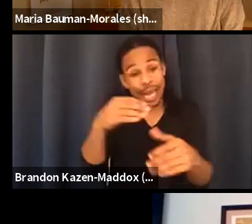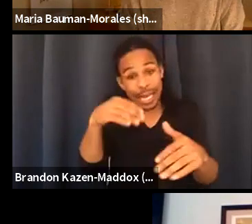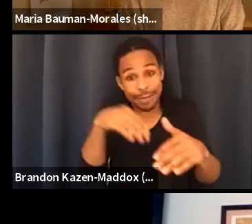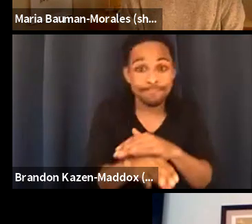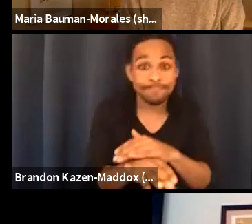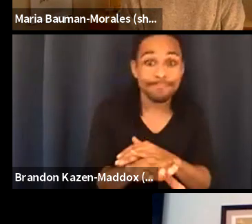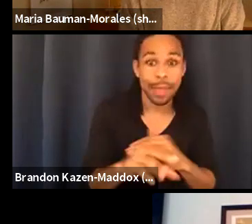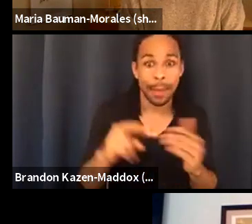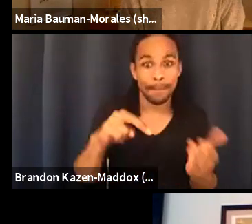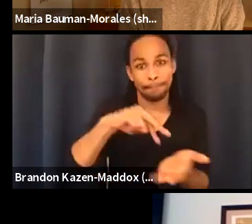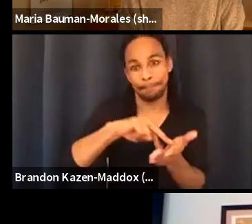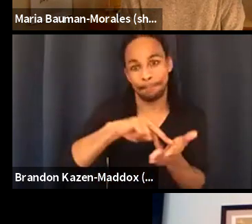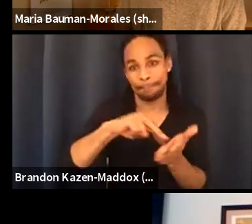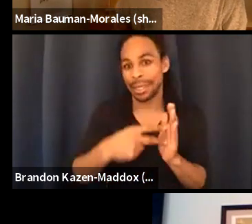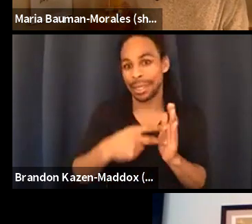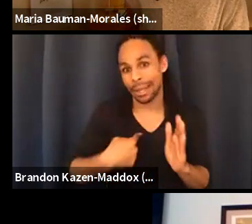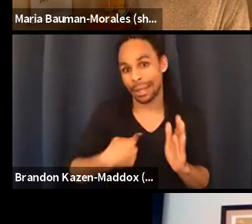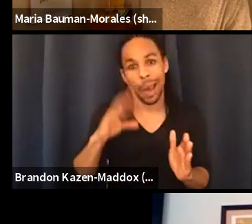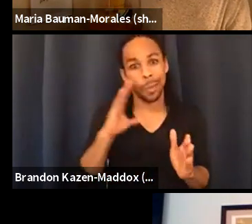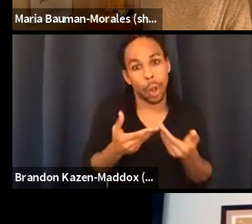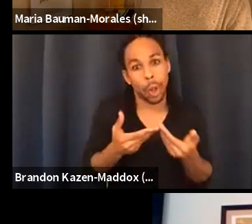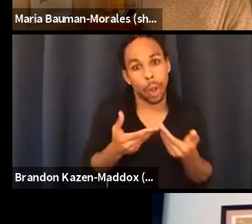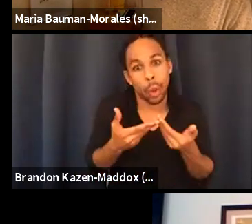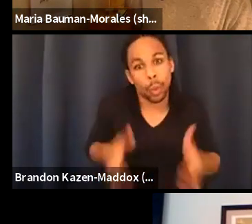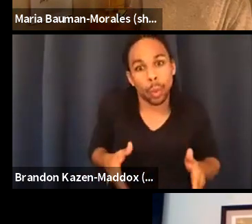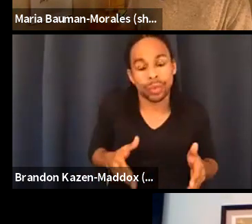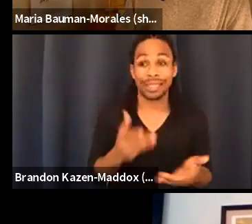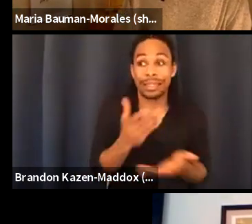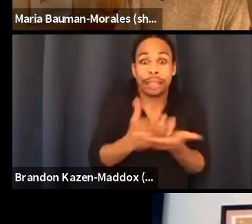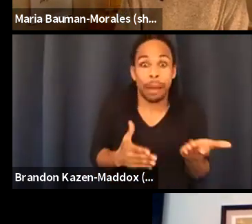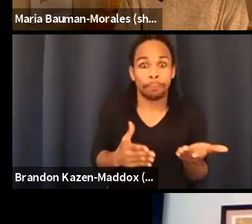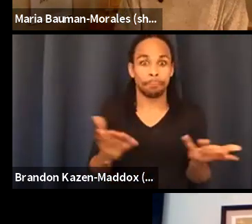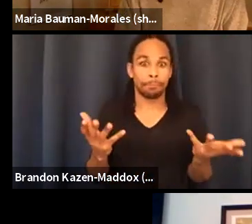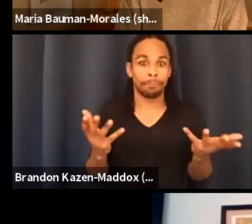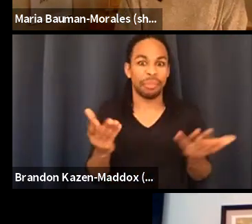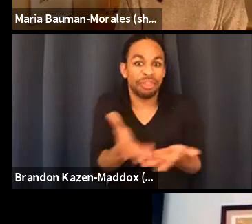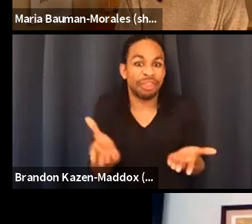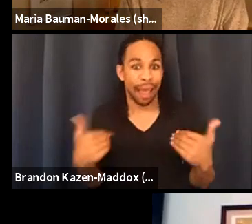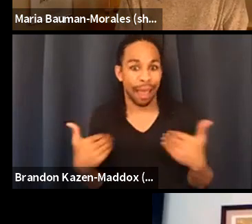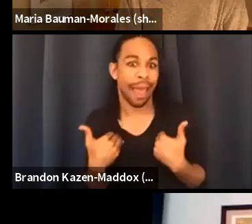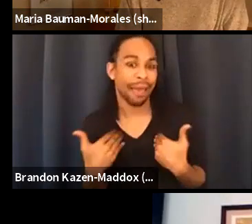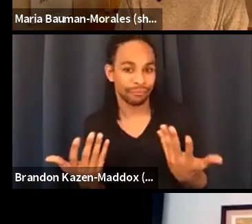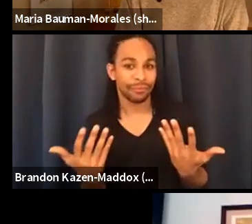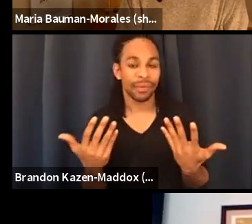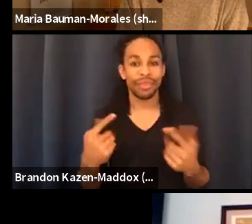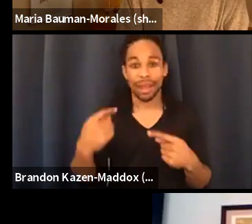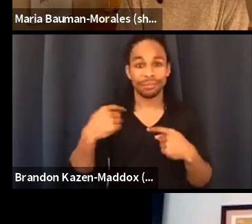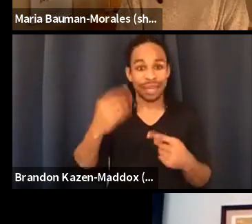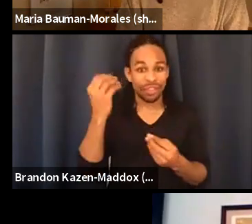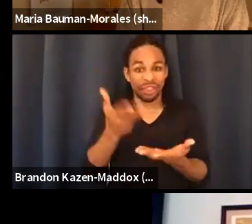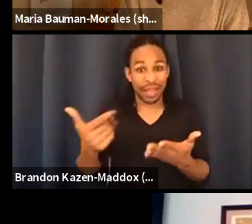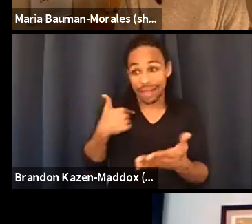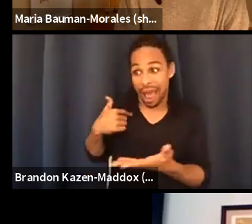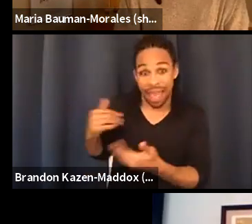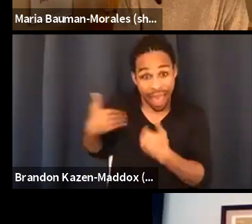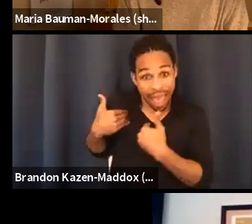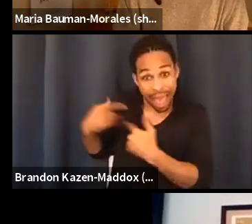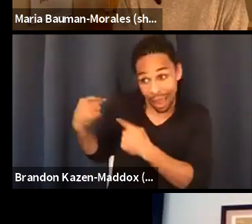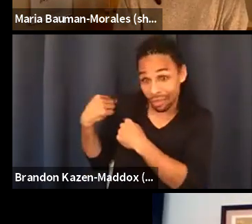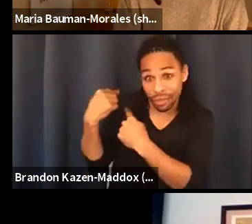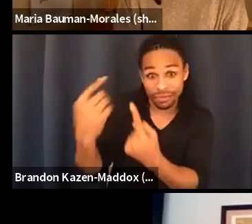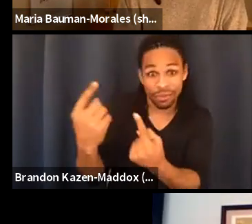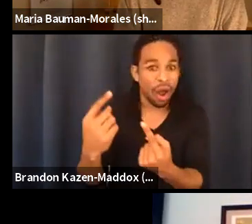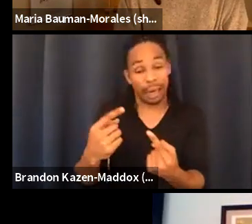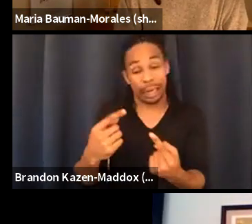this education, all of this information that I've collected thus far, it does come, you know, at a